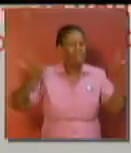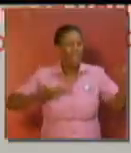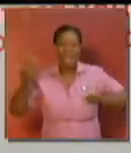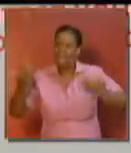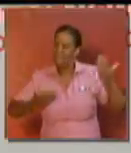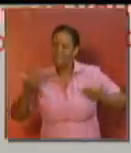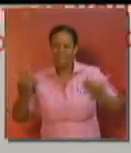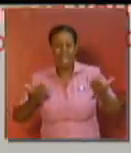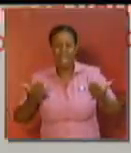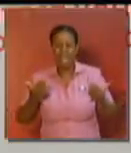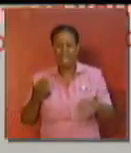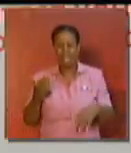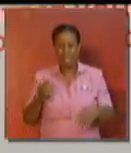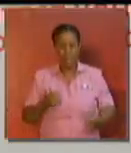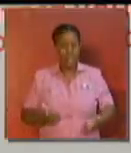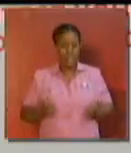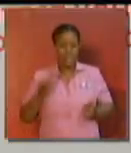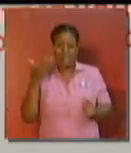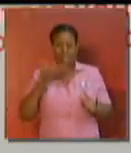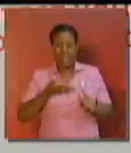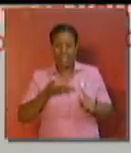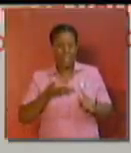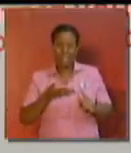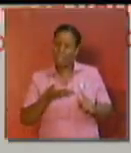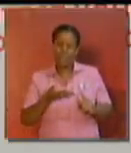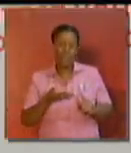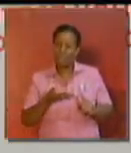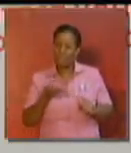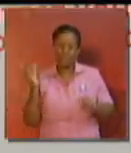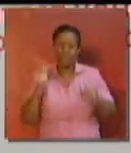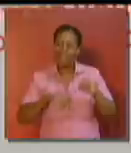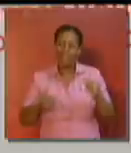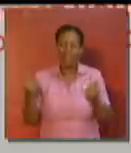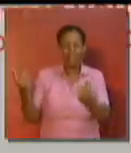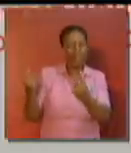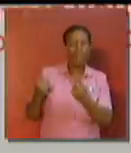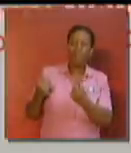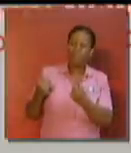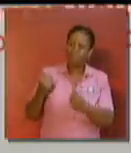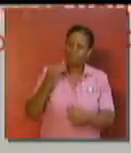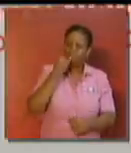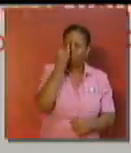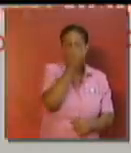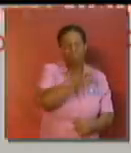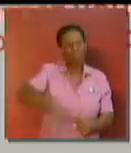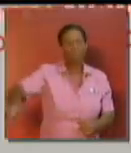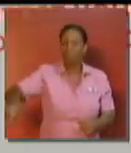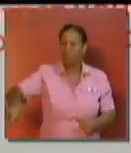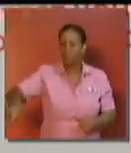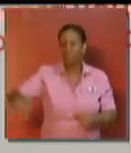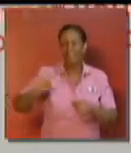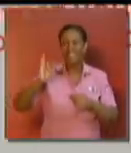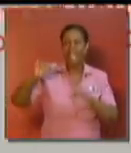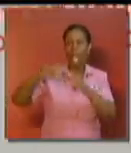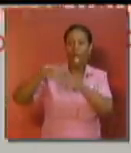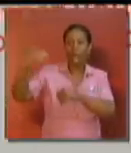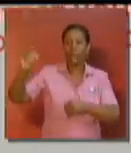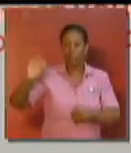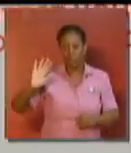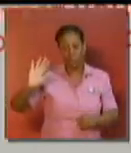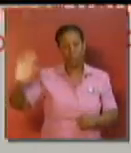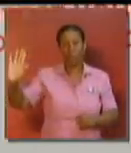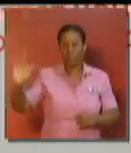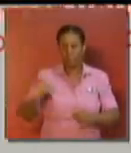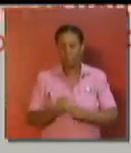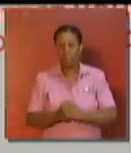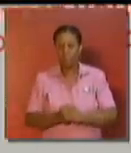it. You can have food and medication supplies delivered to you. And between yourself and the county medical officers